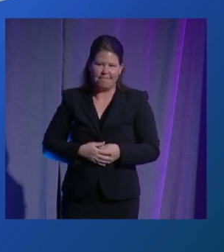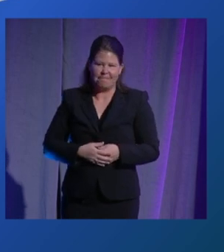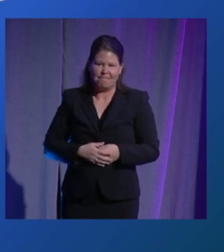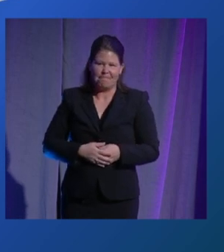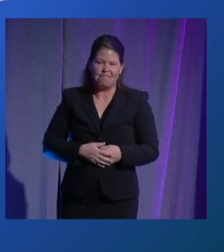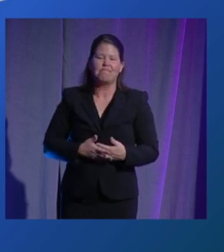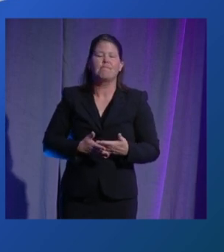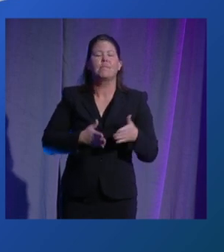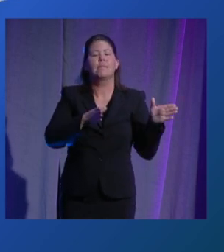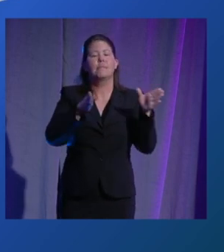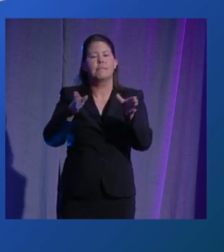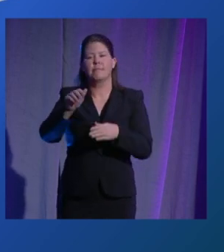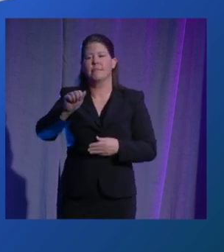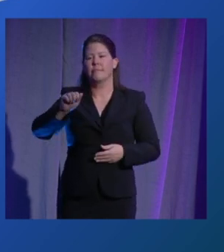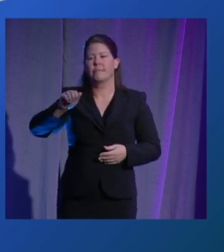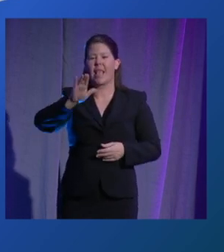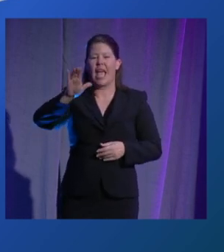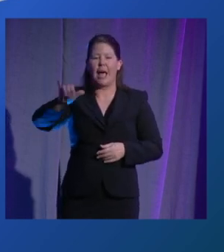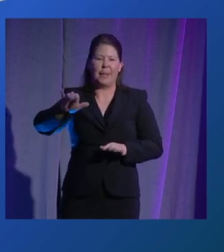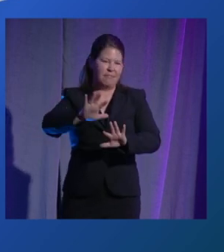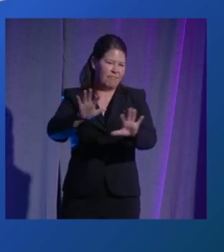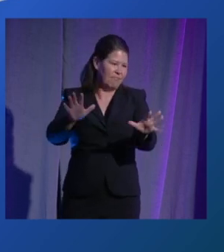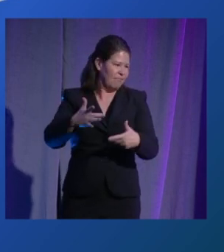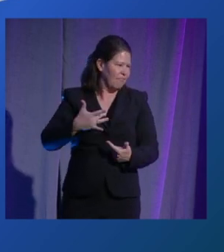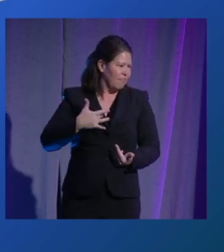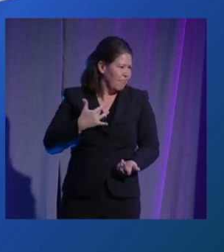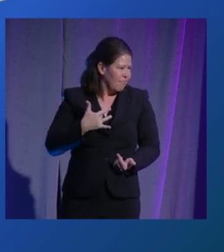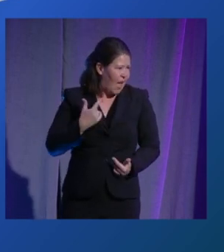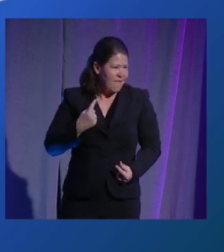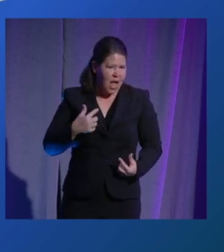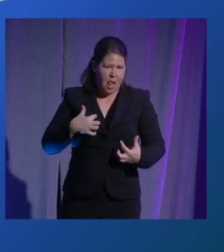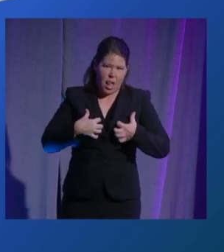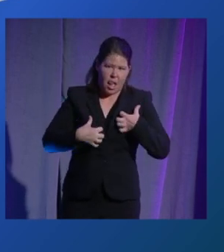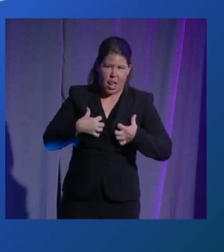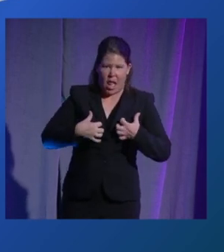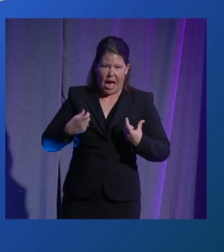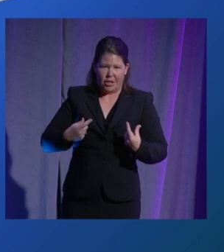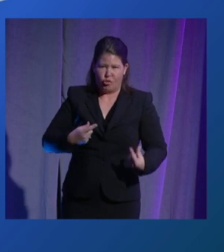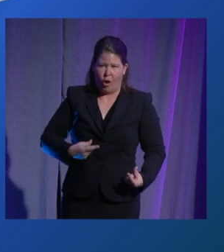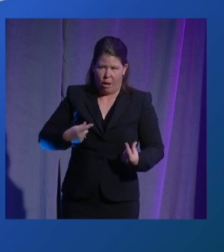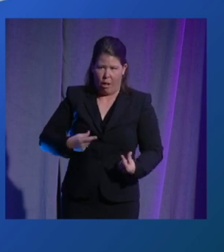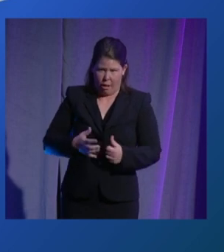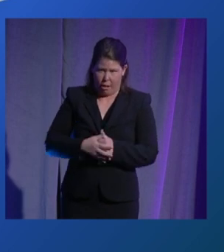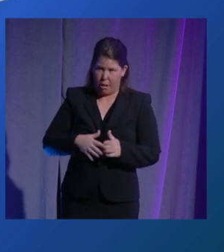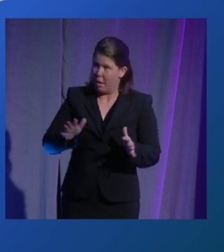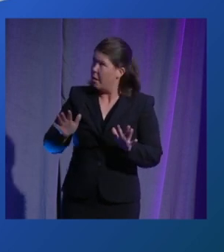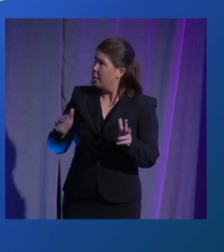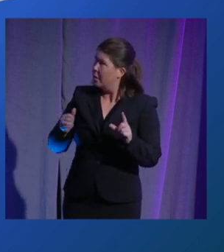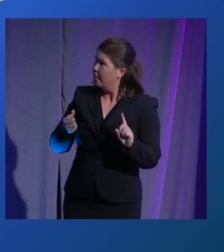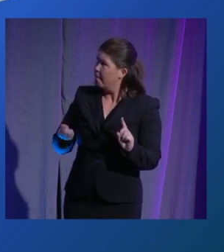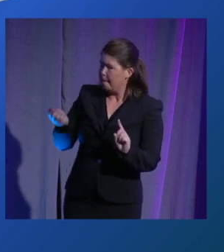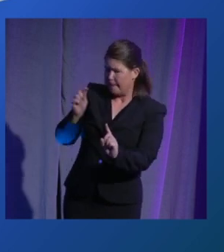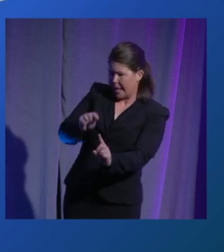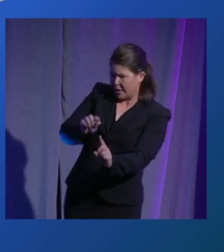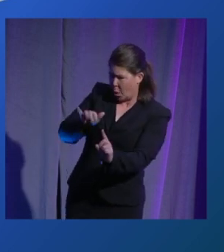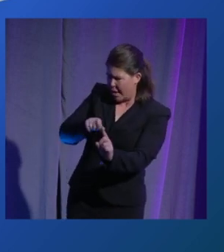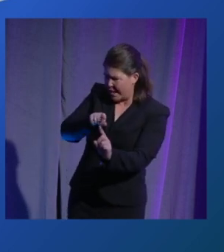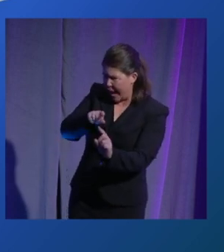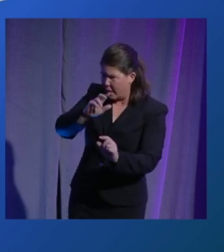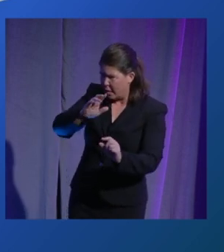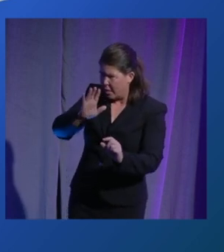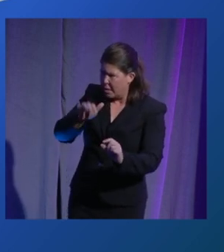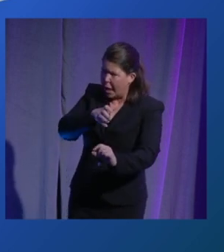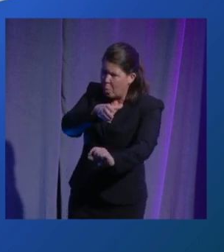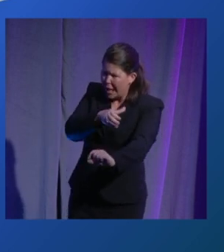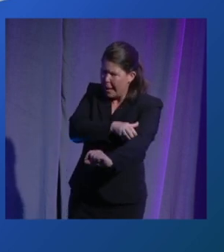these models are extremely power hungry right I mean the server Farms that they especially to build them what was that especially to build them building them is right